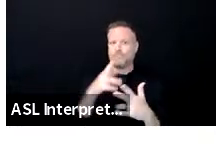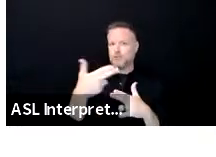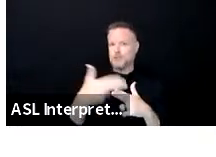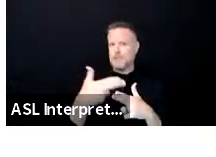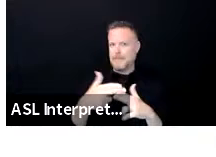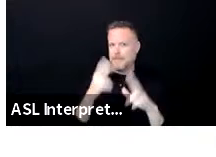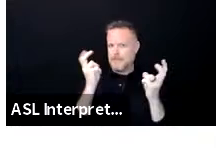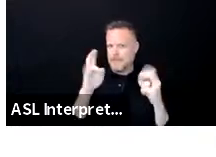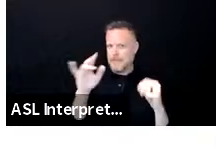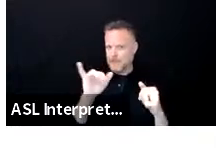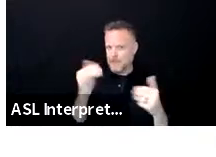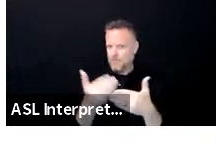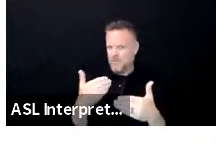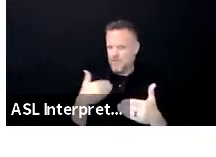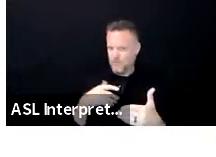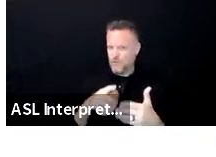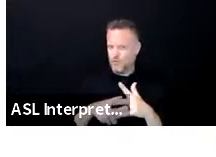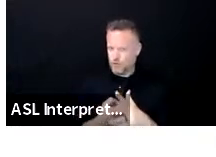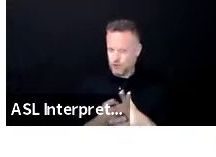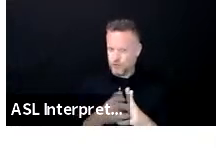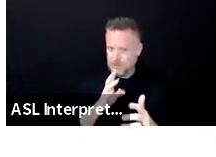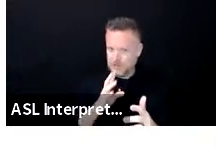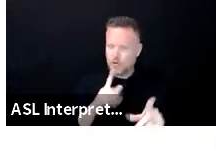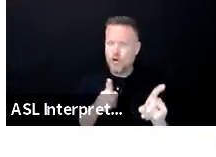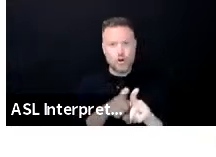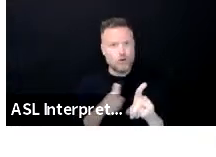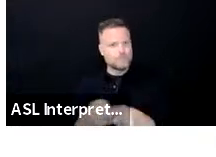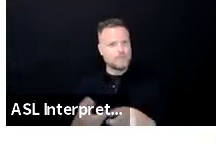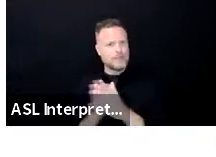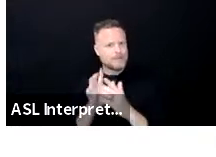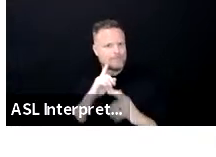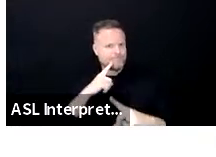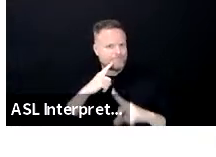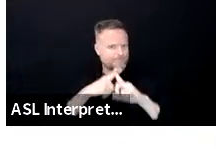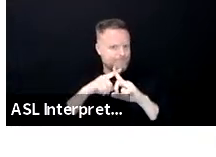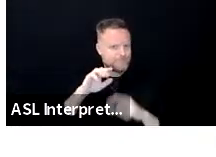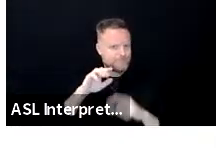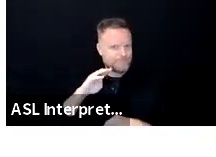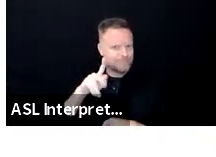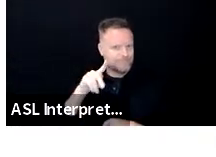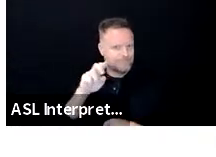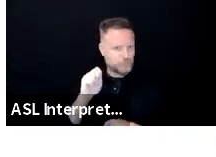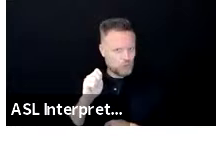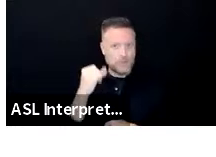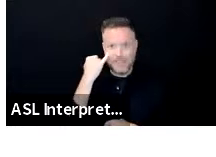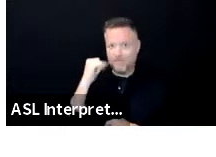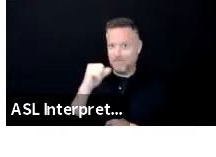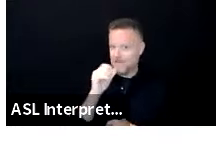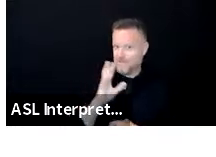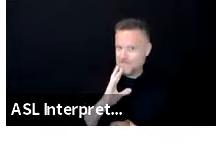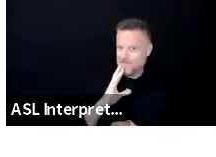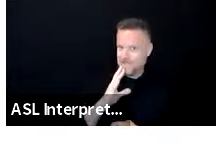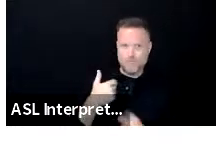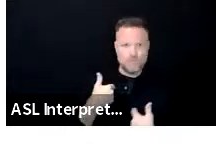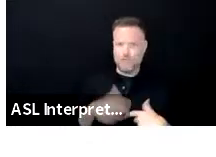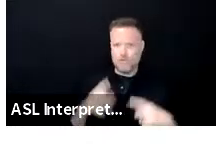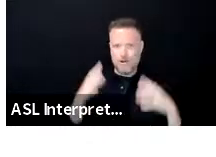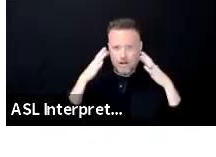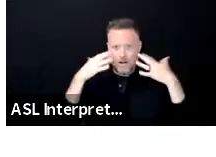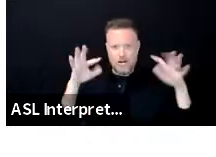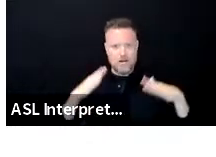We also ask that you mute yourselves while not speaking to ensure there is no audio interference.